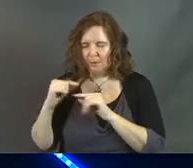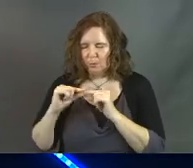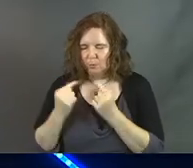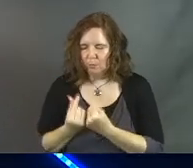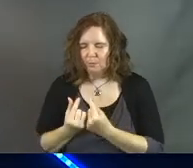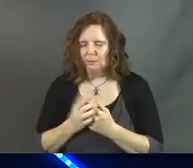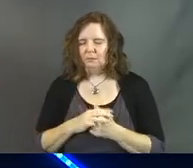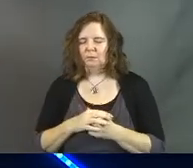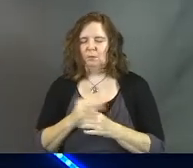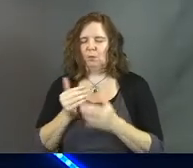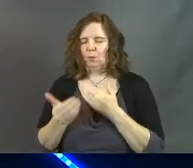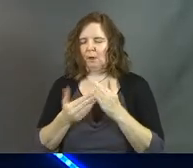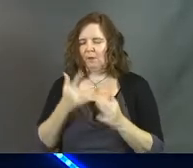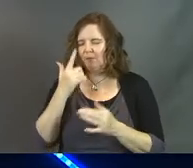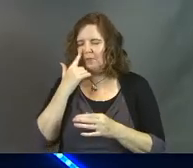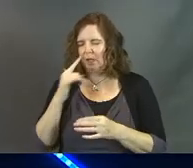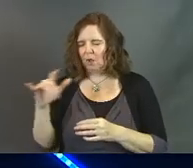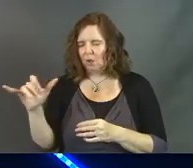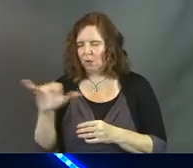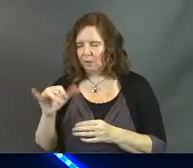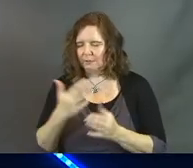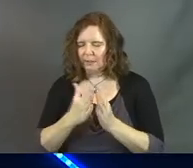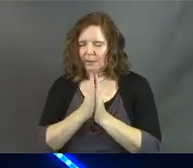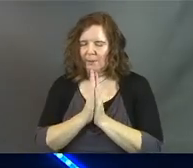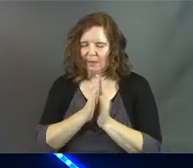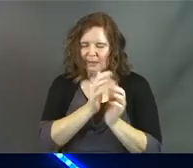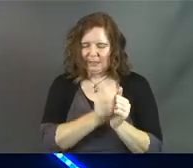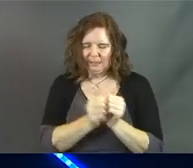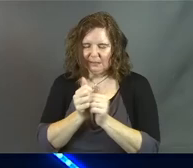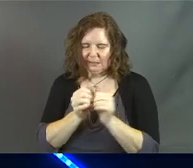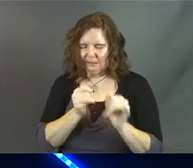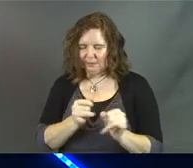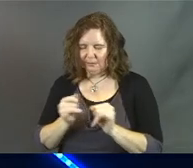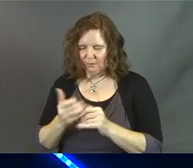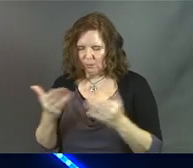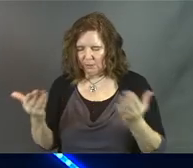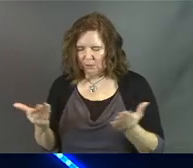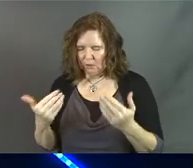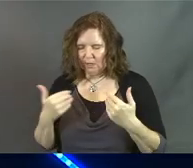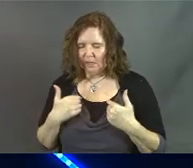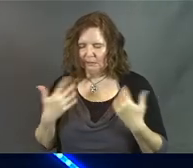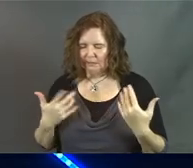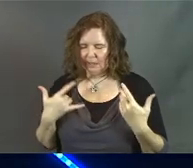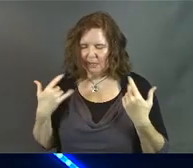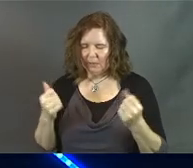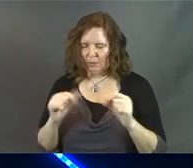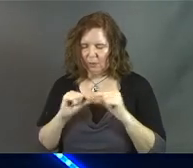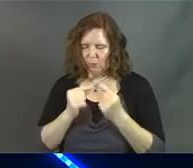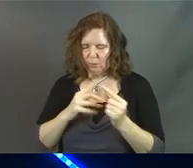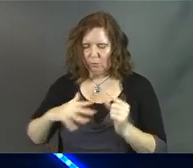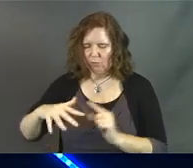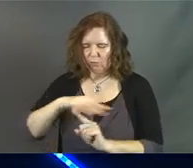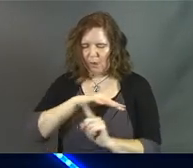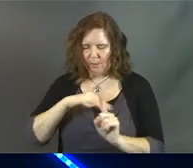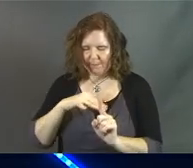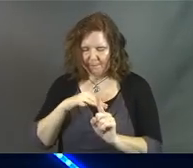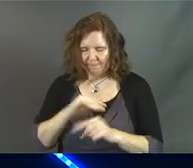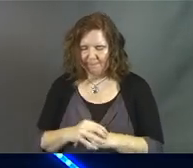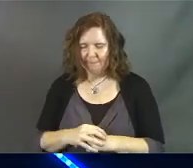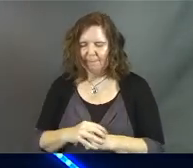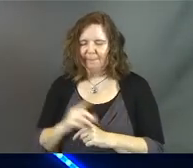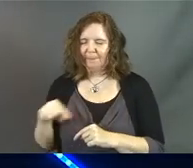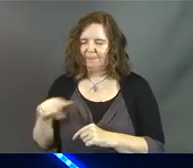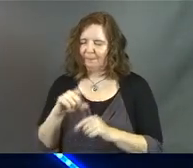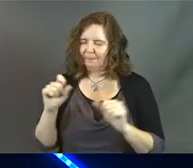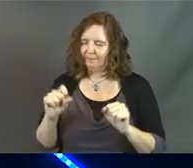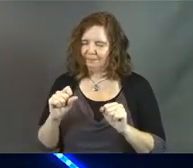groups, whatever that may look like. God, I just pray that each individual in here has a healthy group around them so